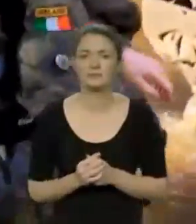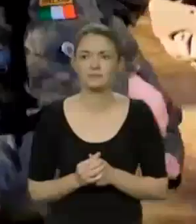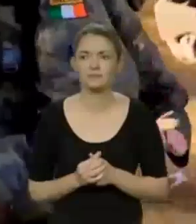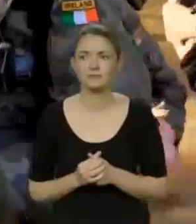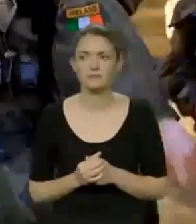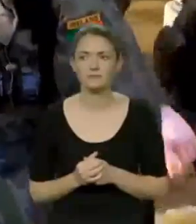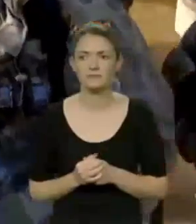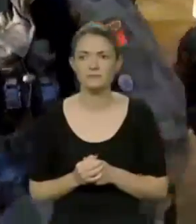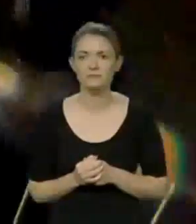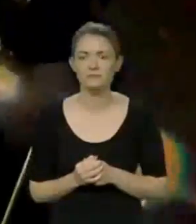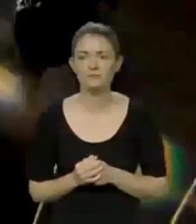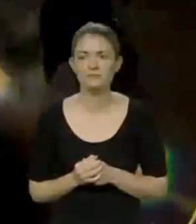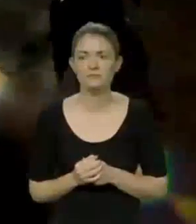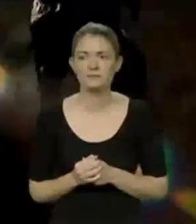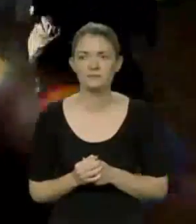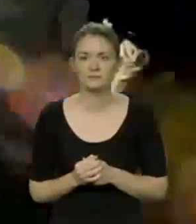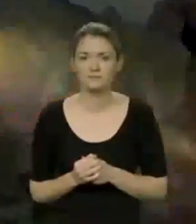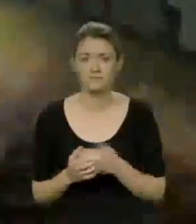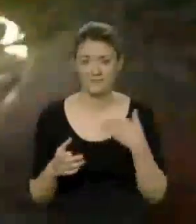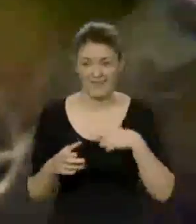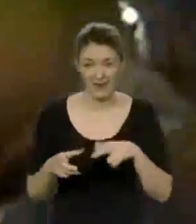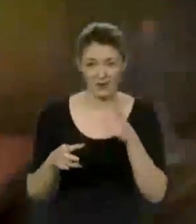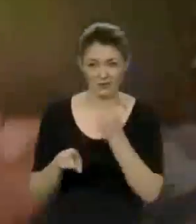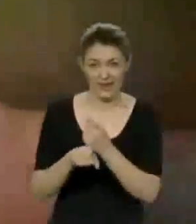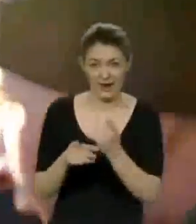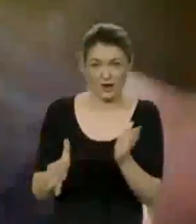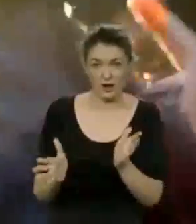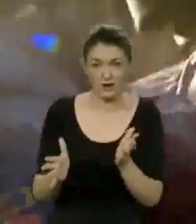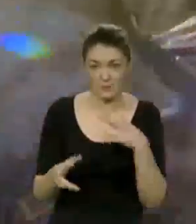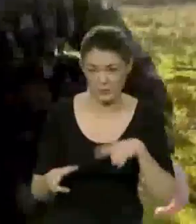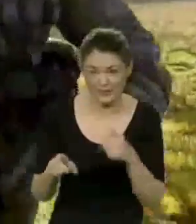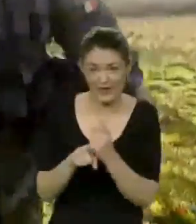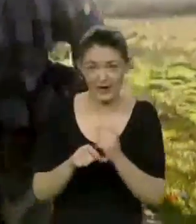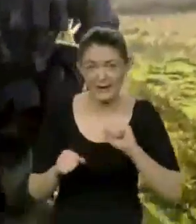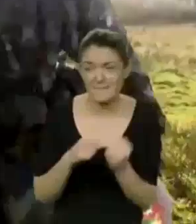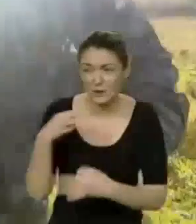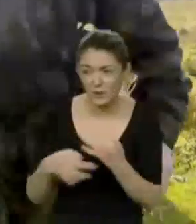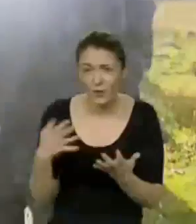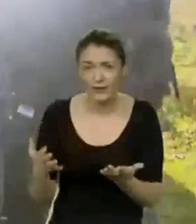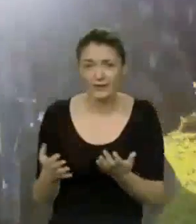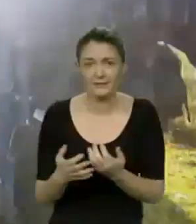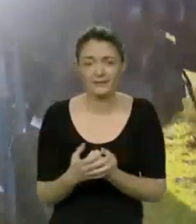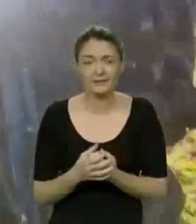Pass them out! Nearly there, keep flat. Nearly there, keep flat. Come on!